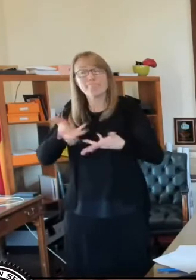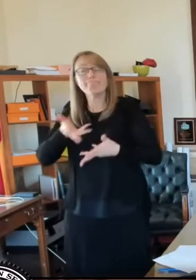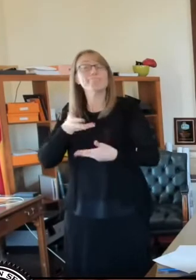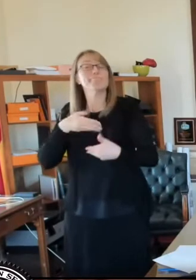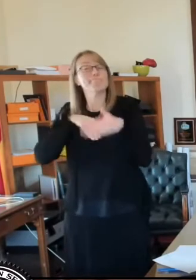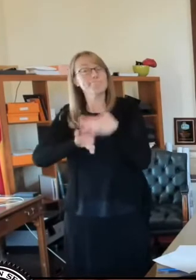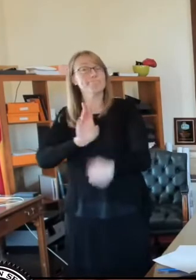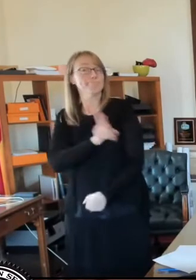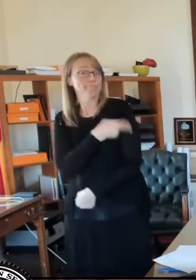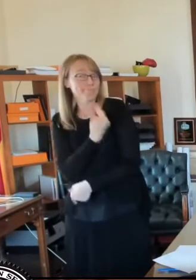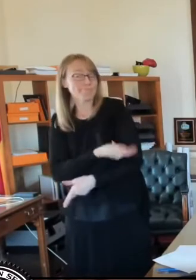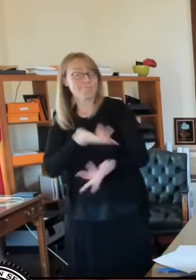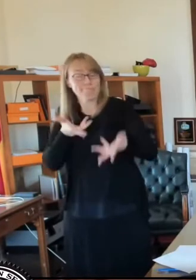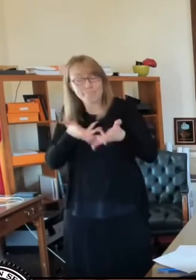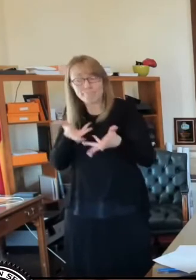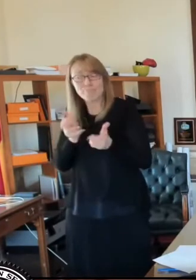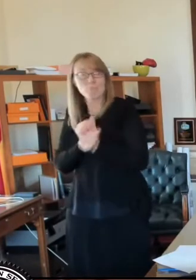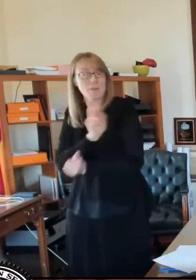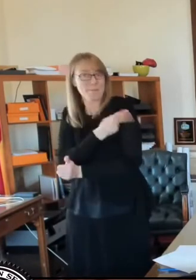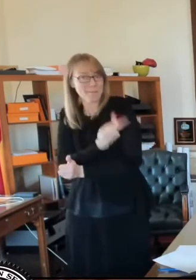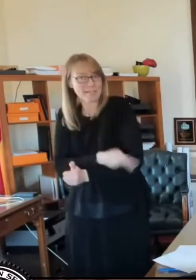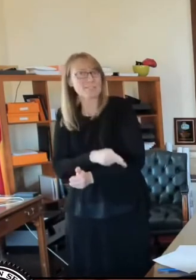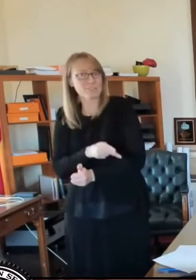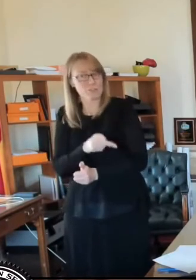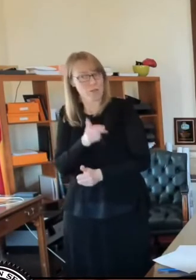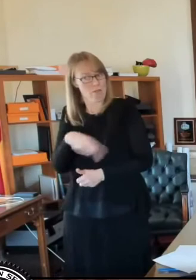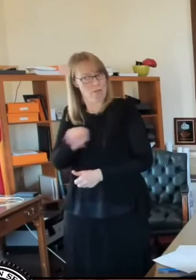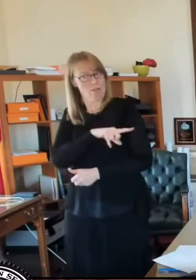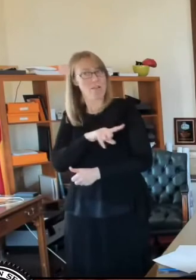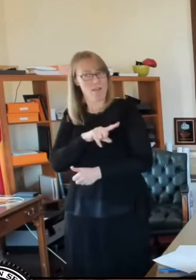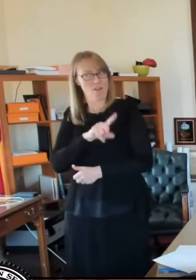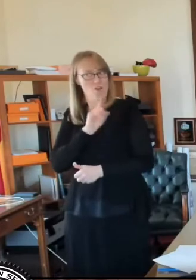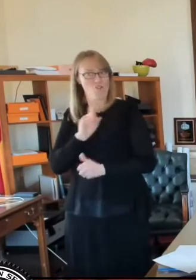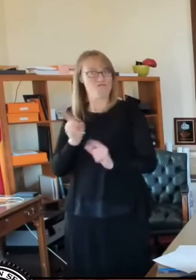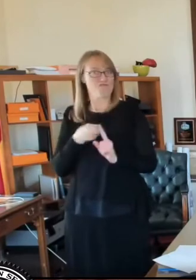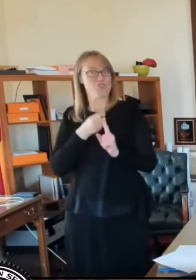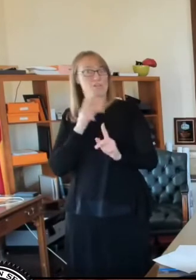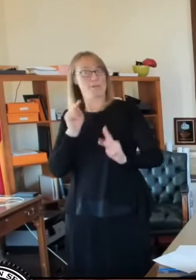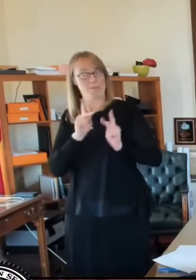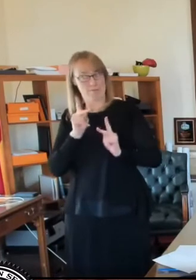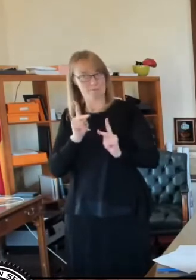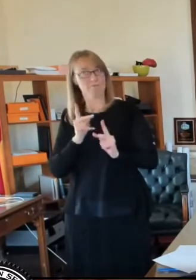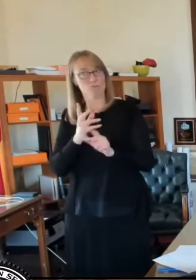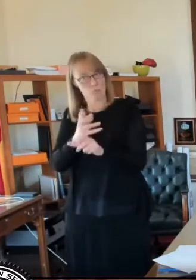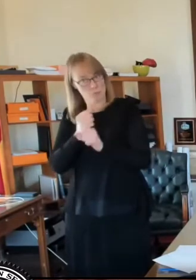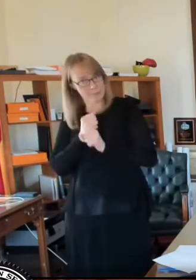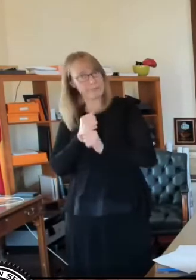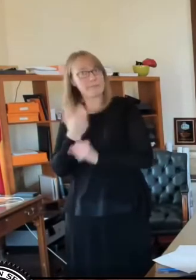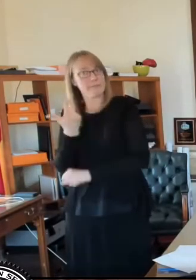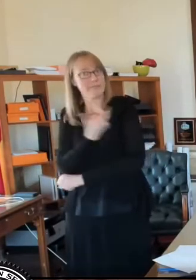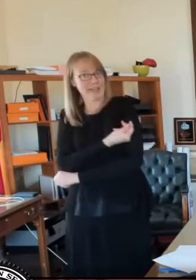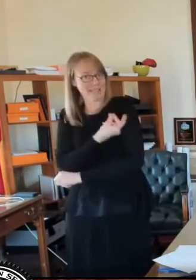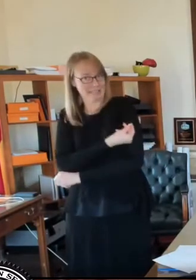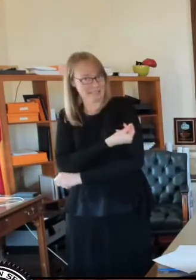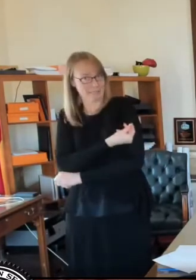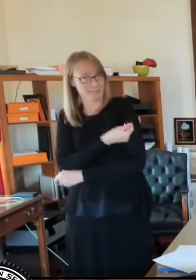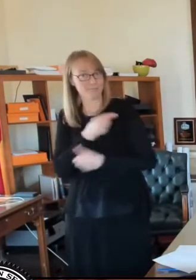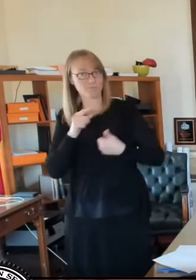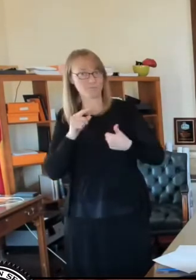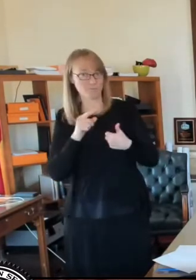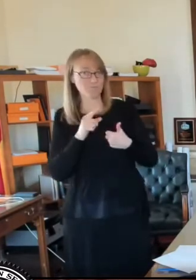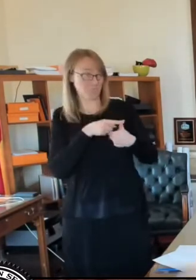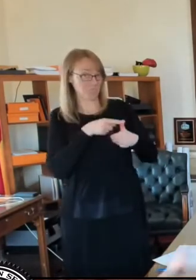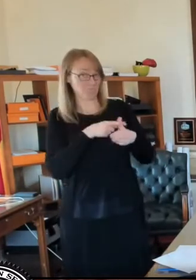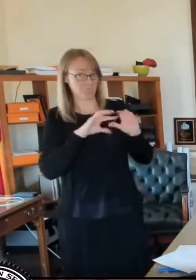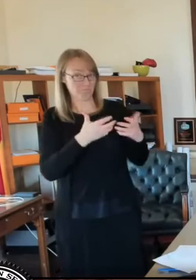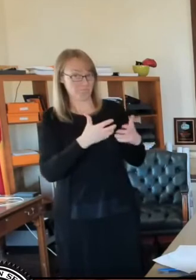patients day in and day out, will be the first to get this vaccine. After, and some vaccine